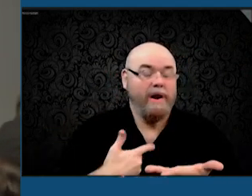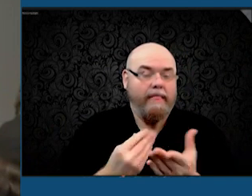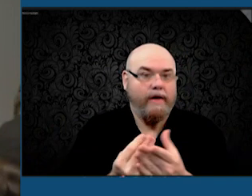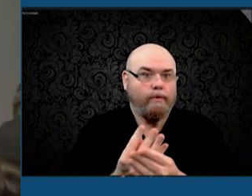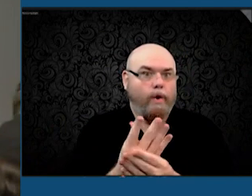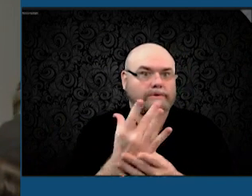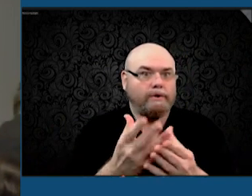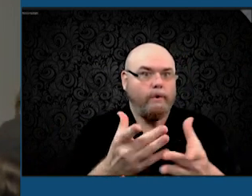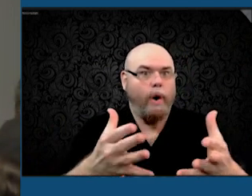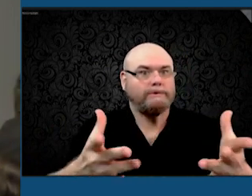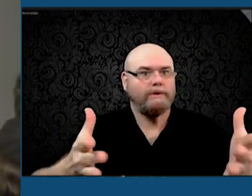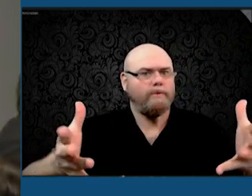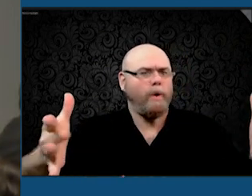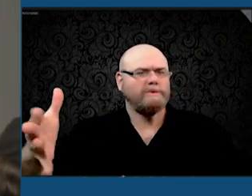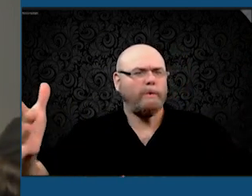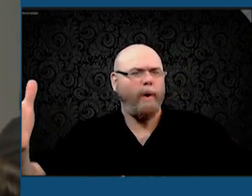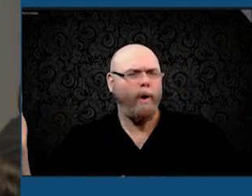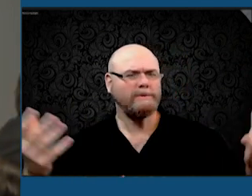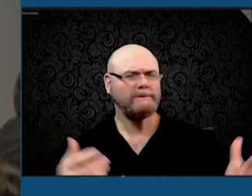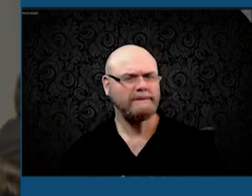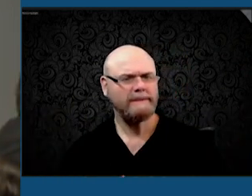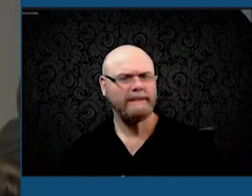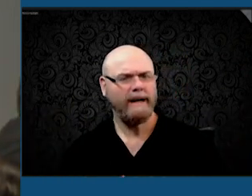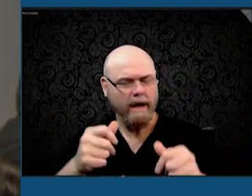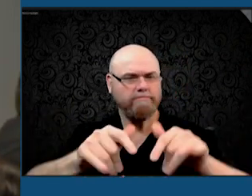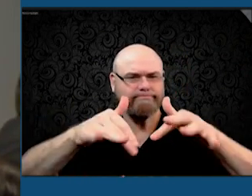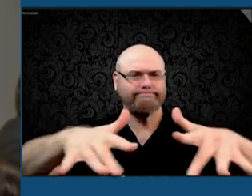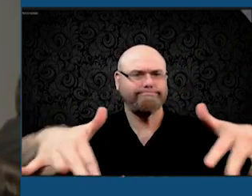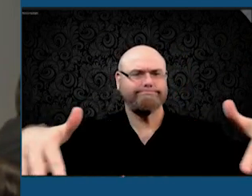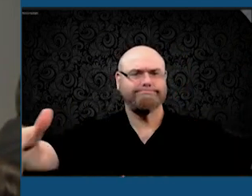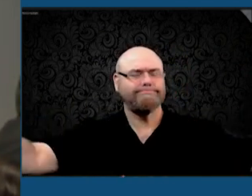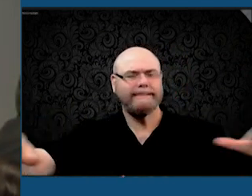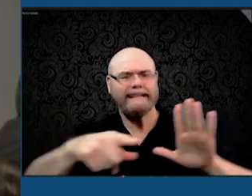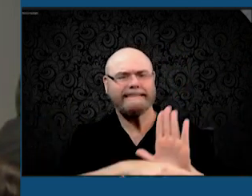grows, and it grows, and there's millions of branches of that negative self-talk.